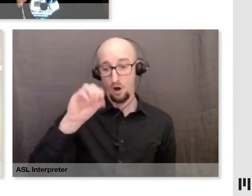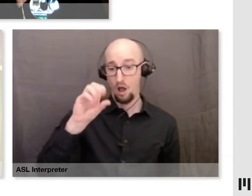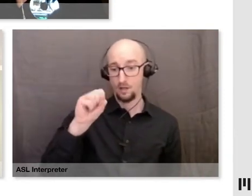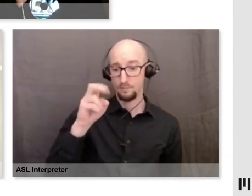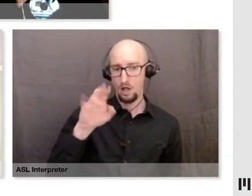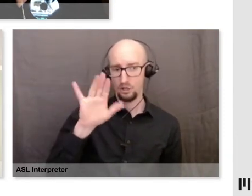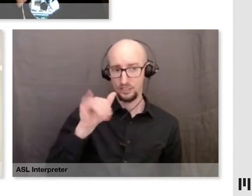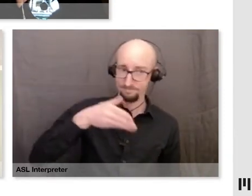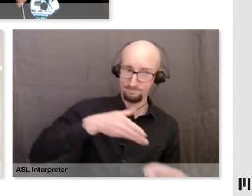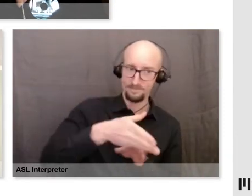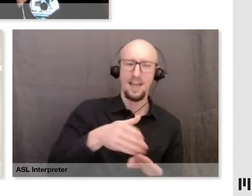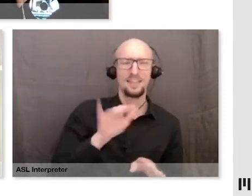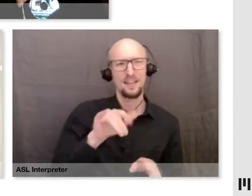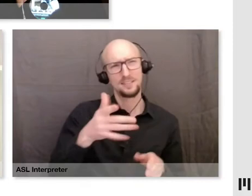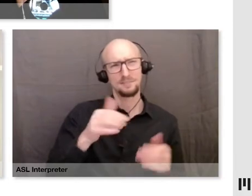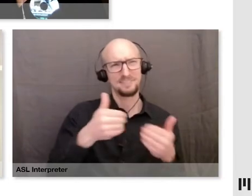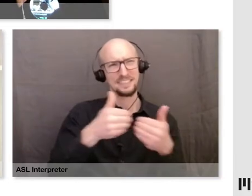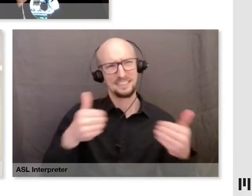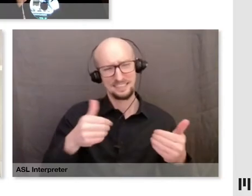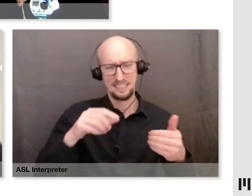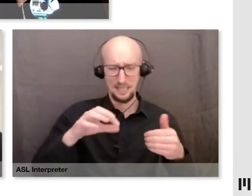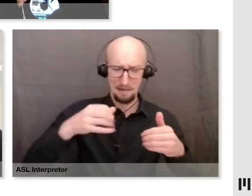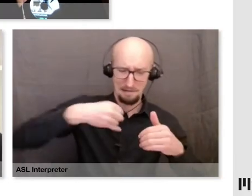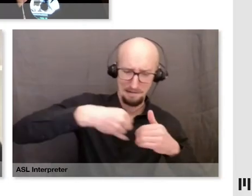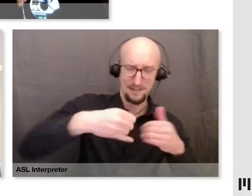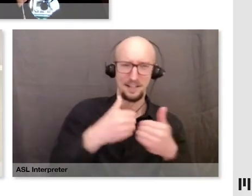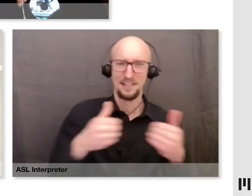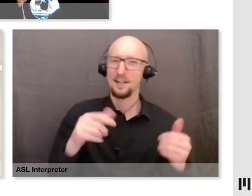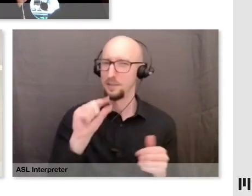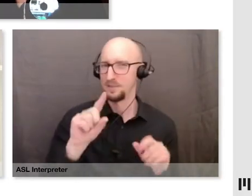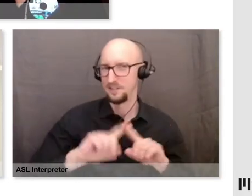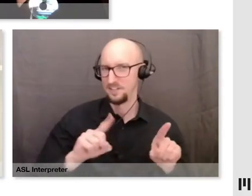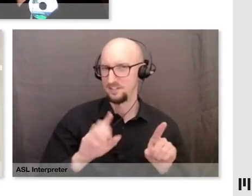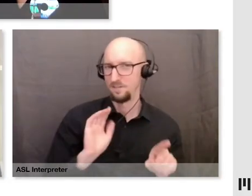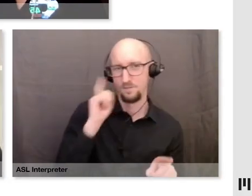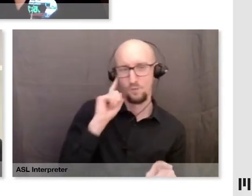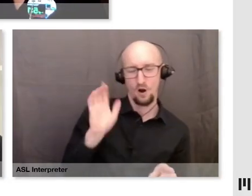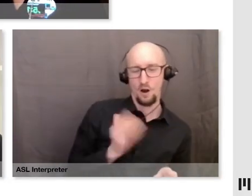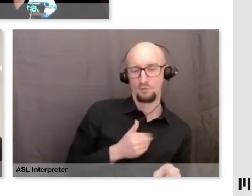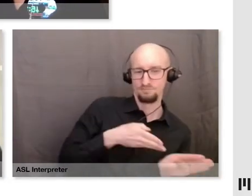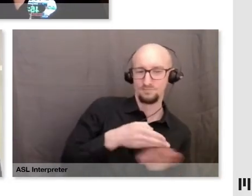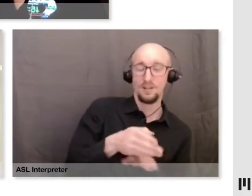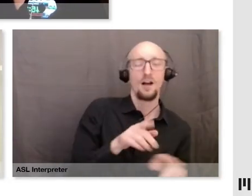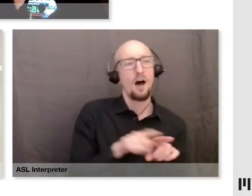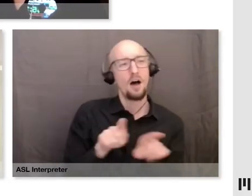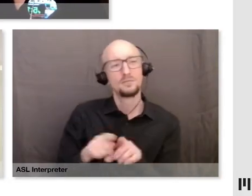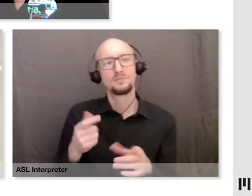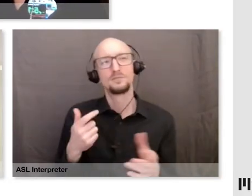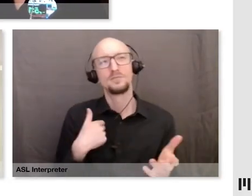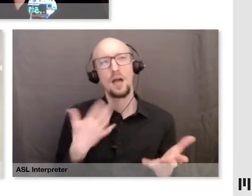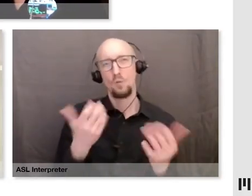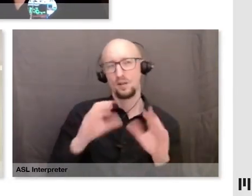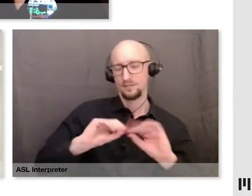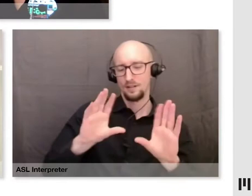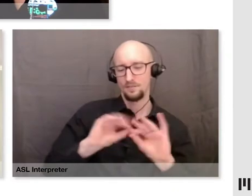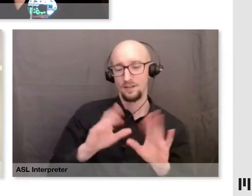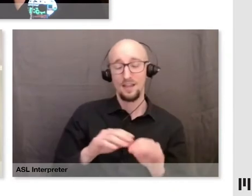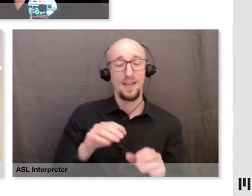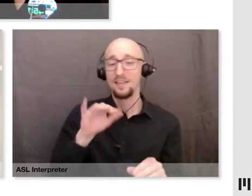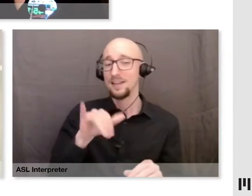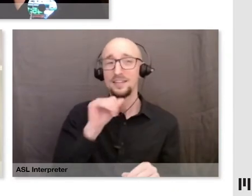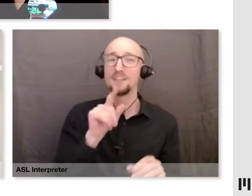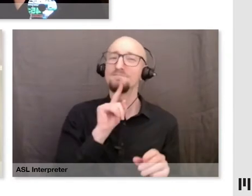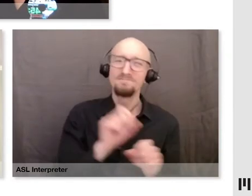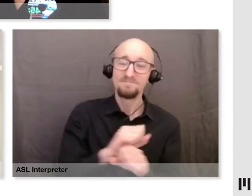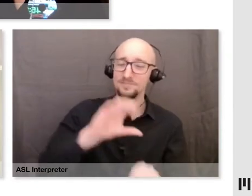somewhat apart and slightly different. And, I would also kind of clarify that it's not quite a Creole. It